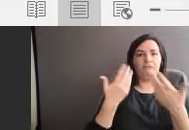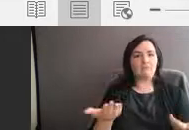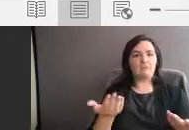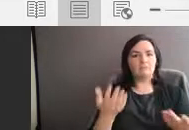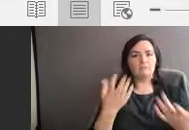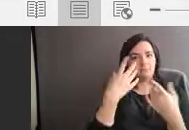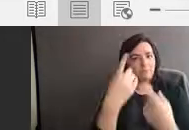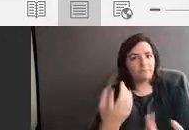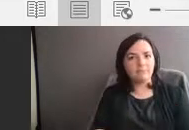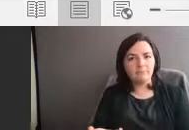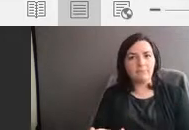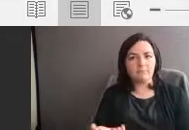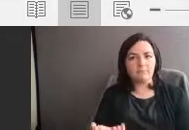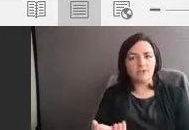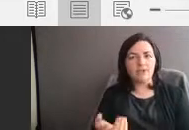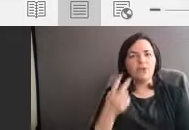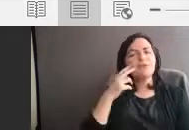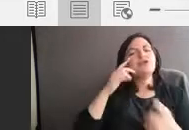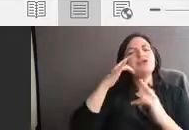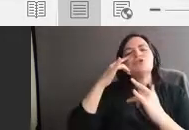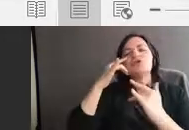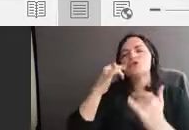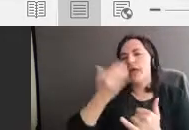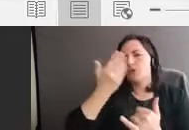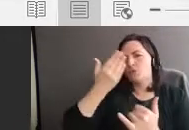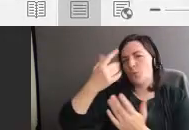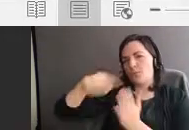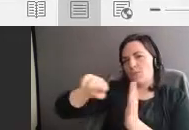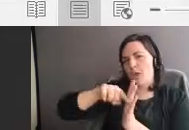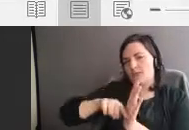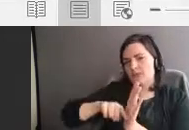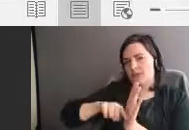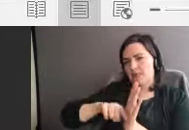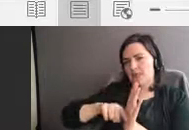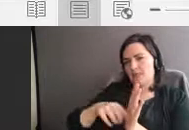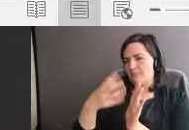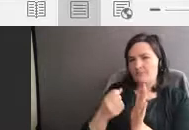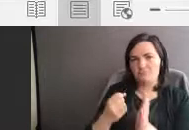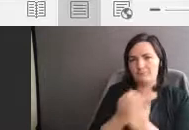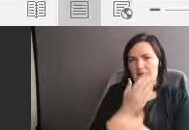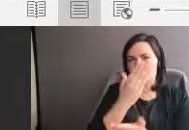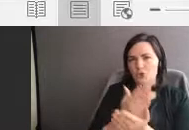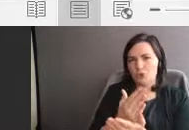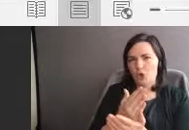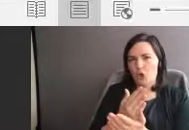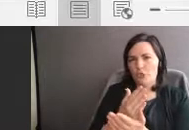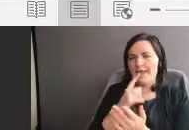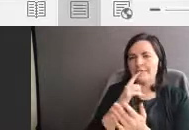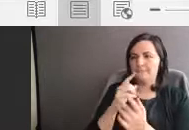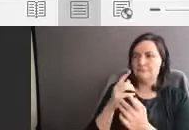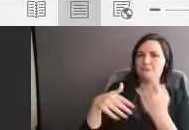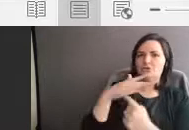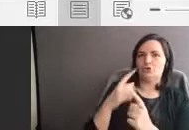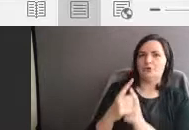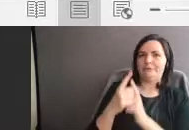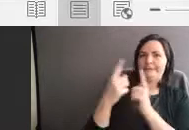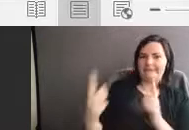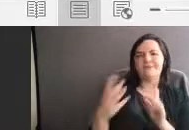fine. Look at your school policy, make sure you're not crossing any school policy boundaries there, social distancing